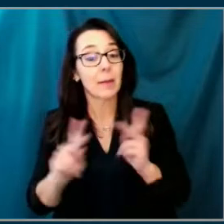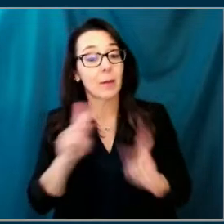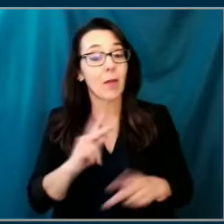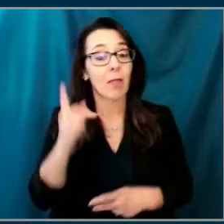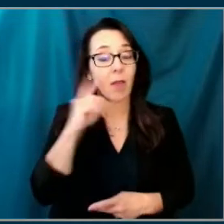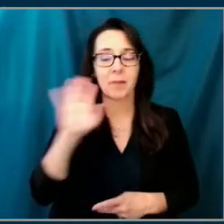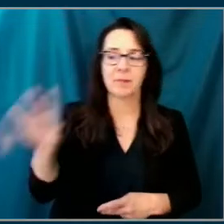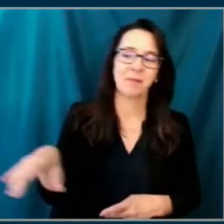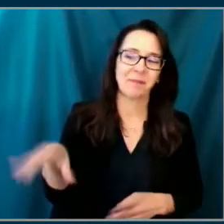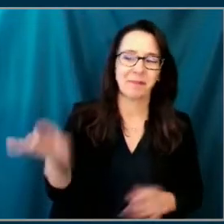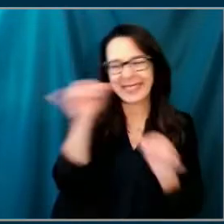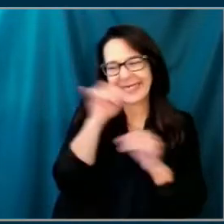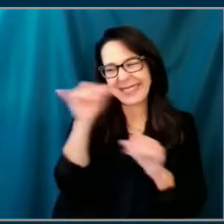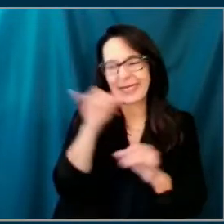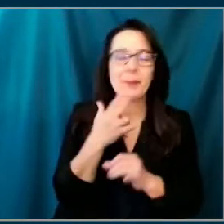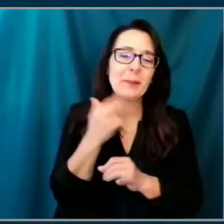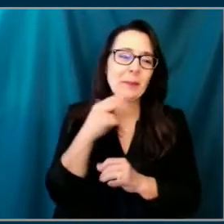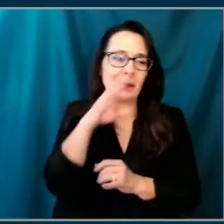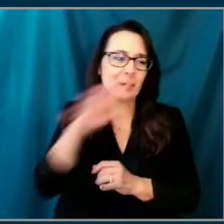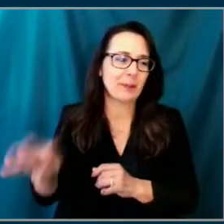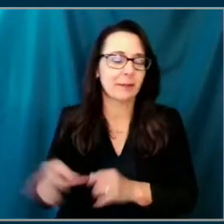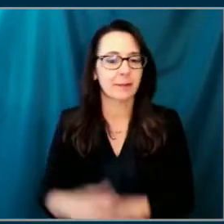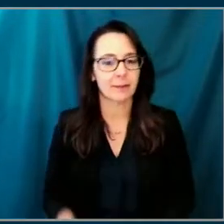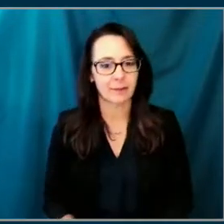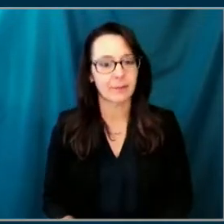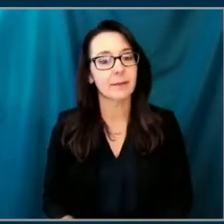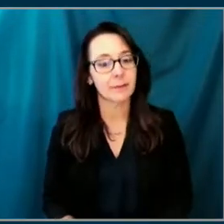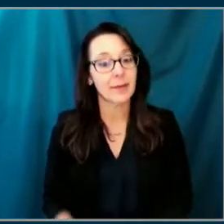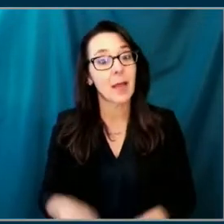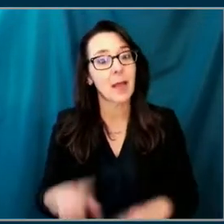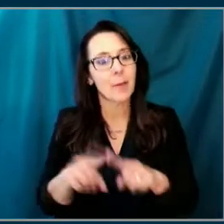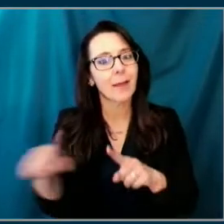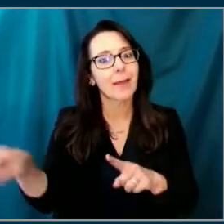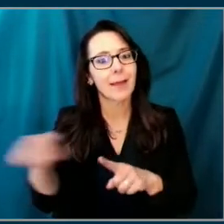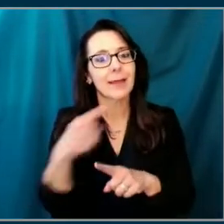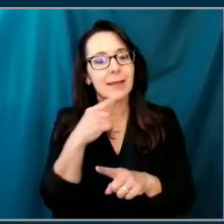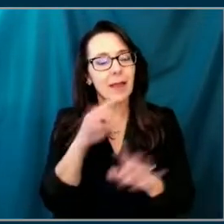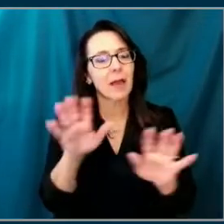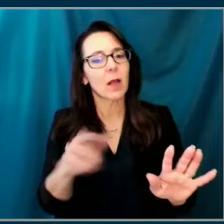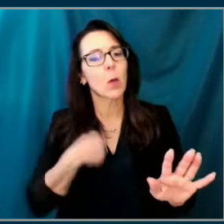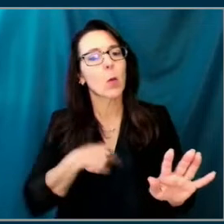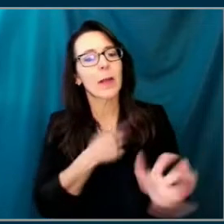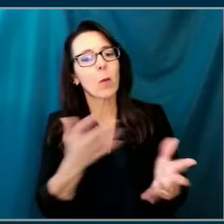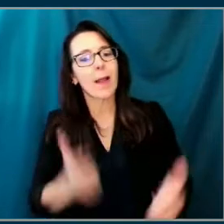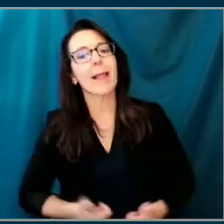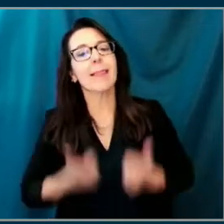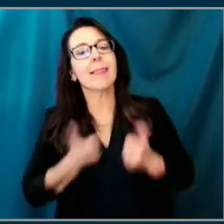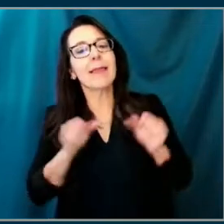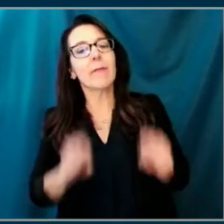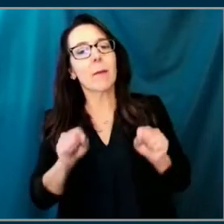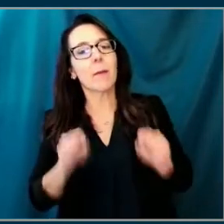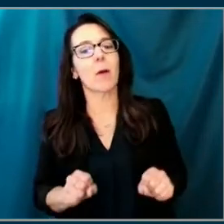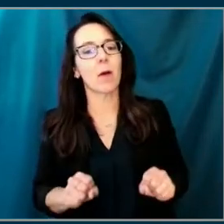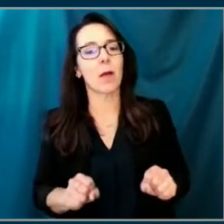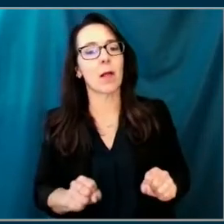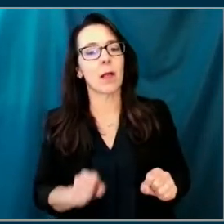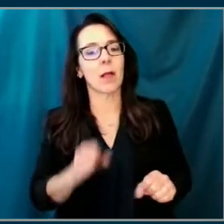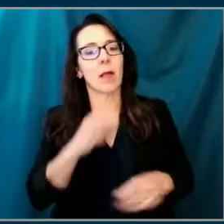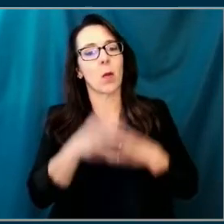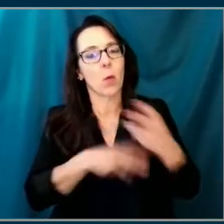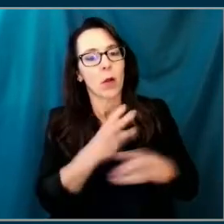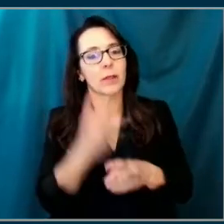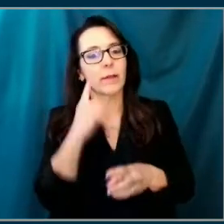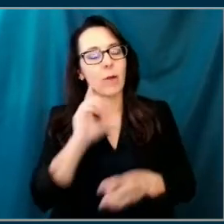ignored. But when they said, "We want a livable planet for our children and